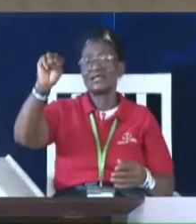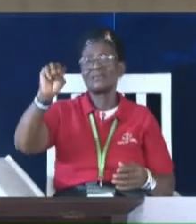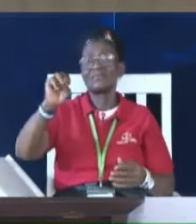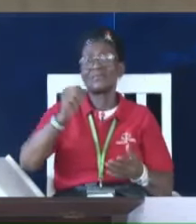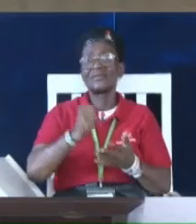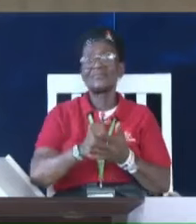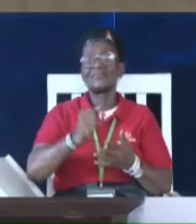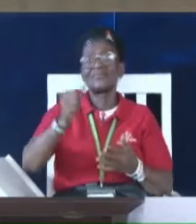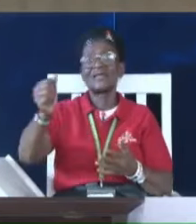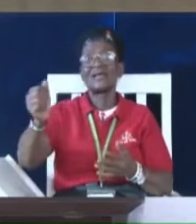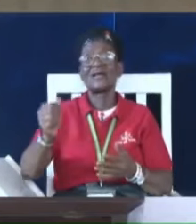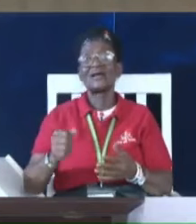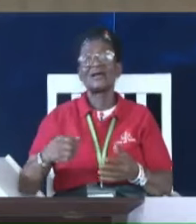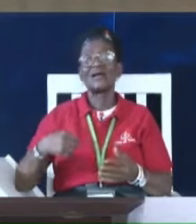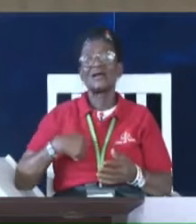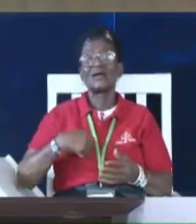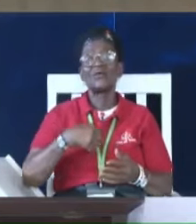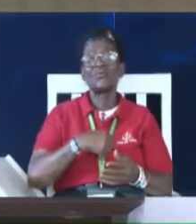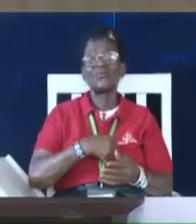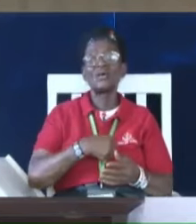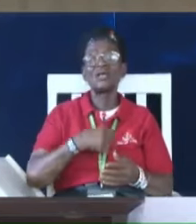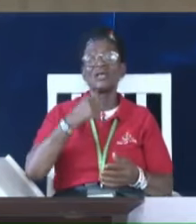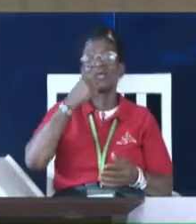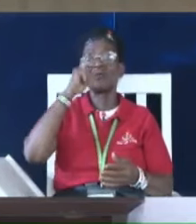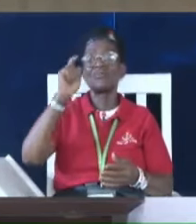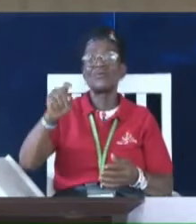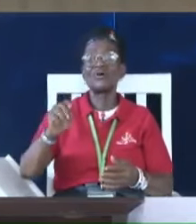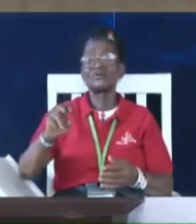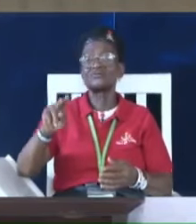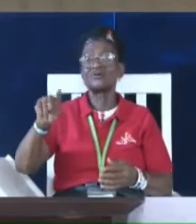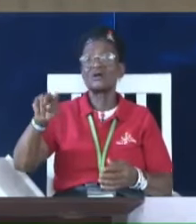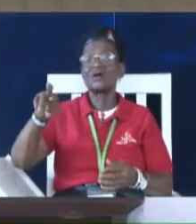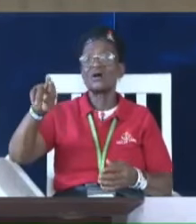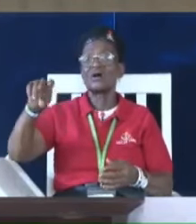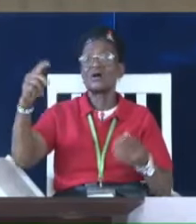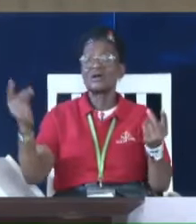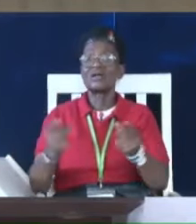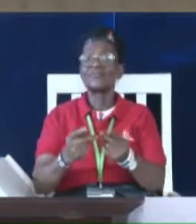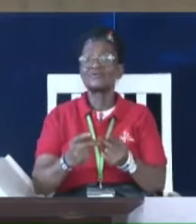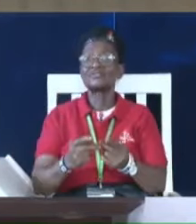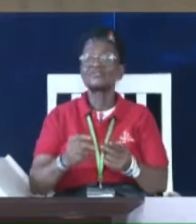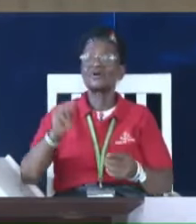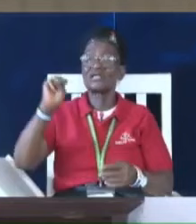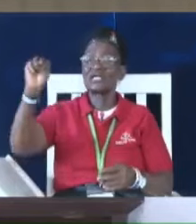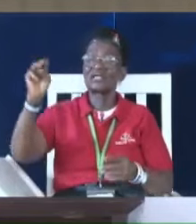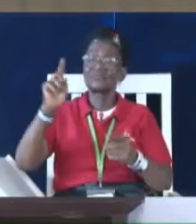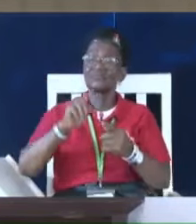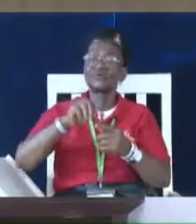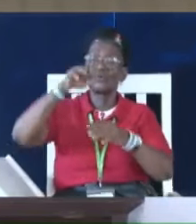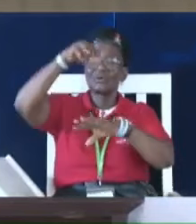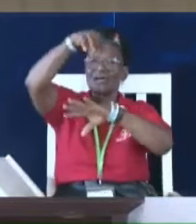We must reposition him tonight.